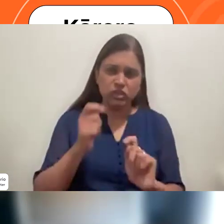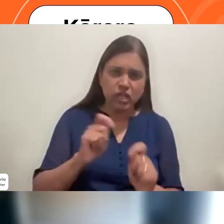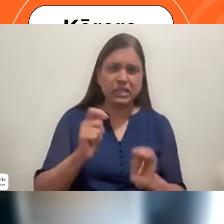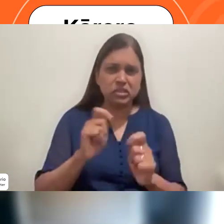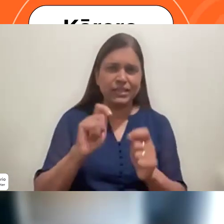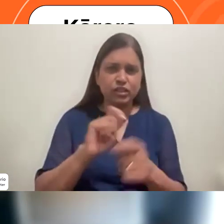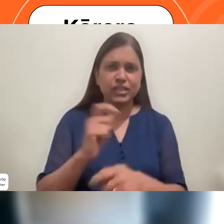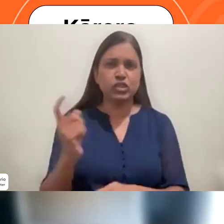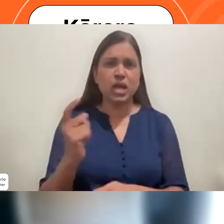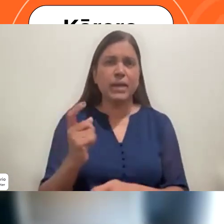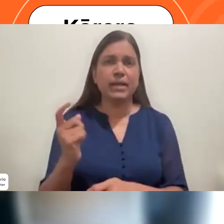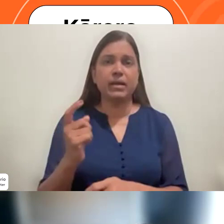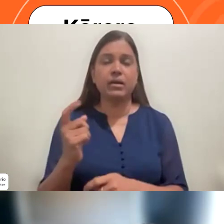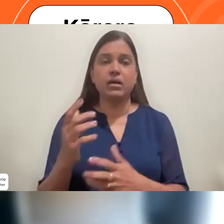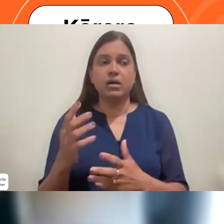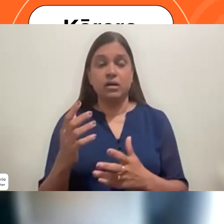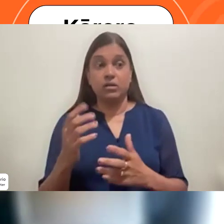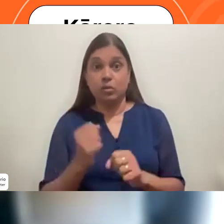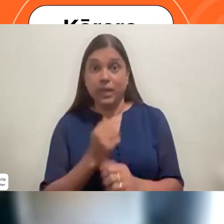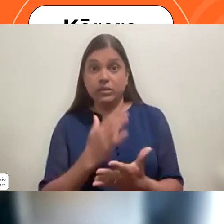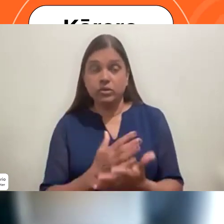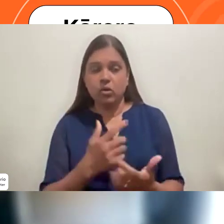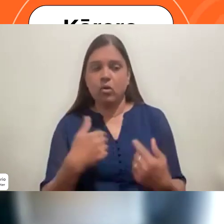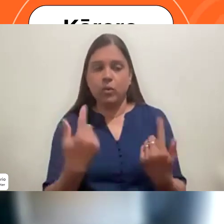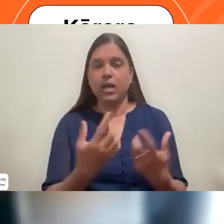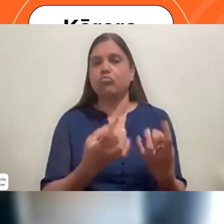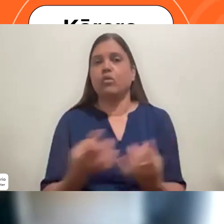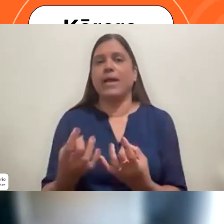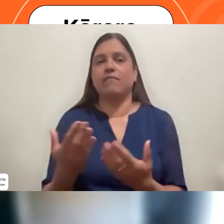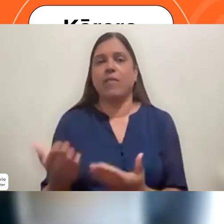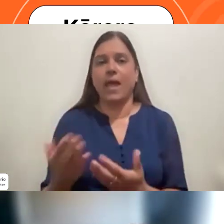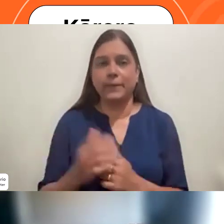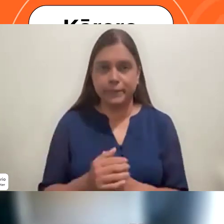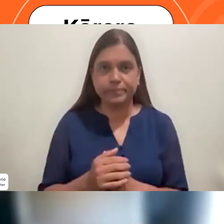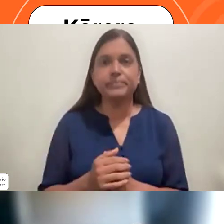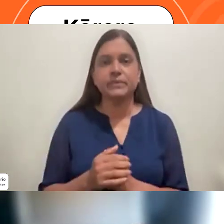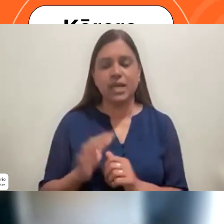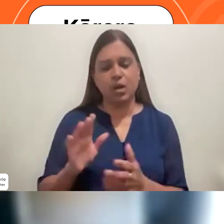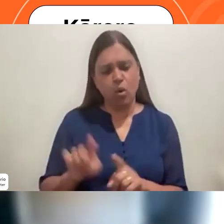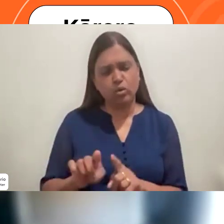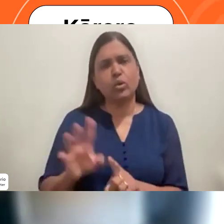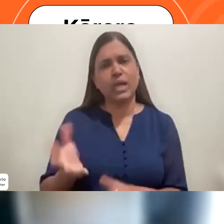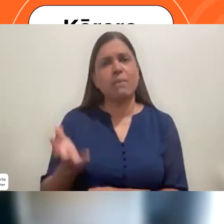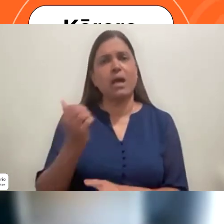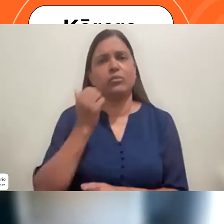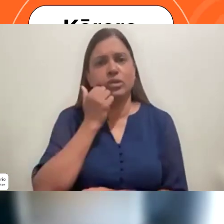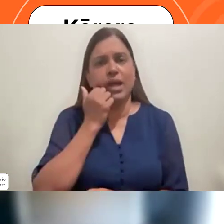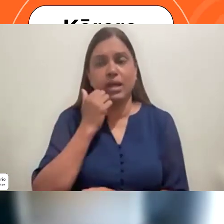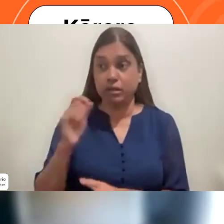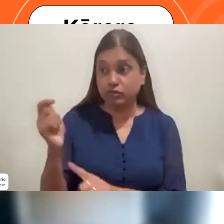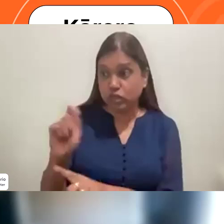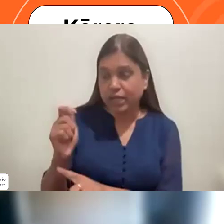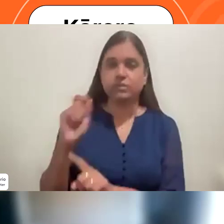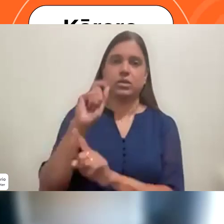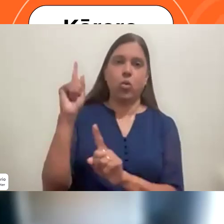prepared for this and keeping up to date with it. So, with the big thing